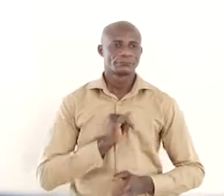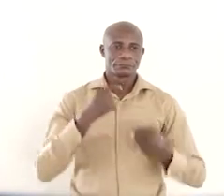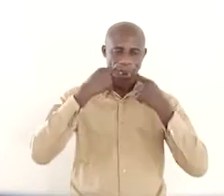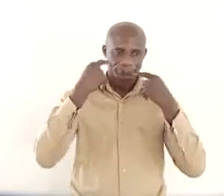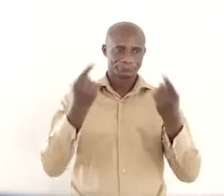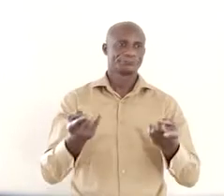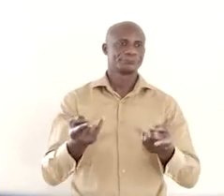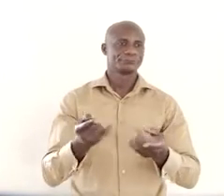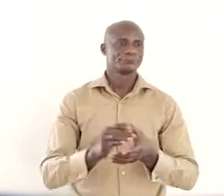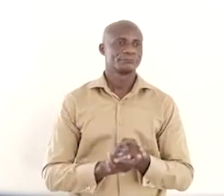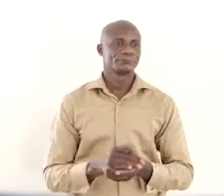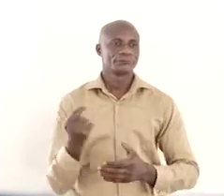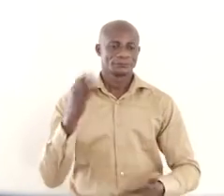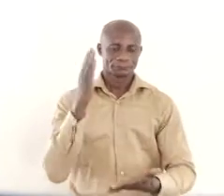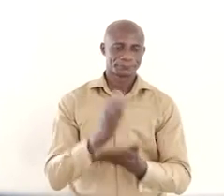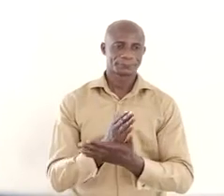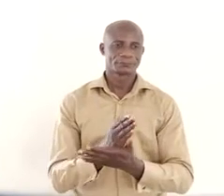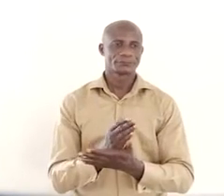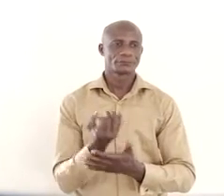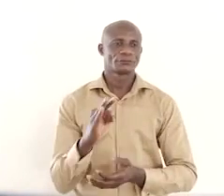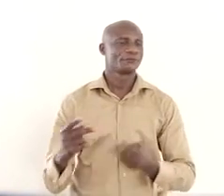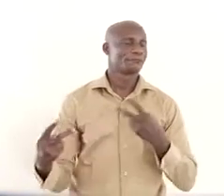the termination of